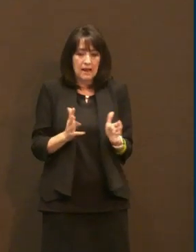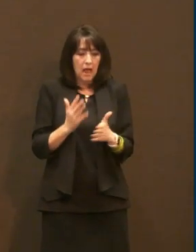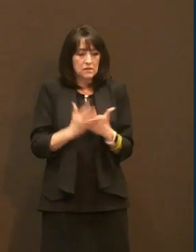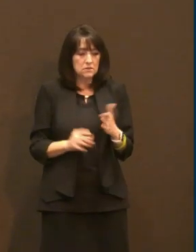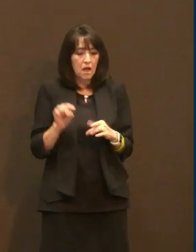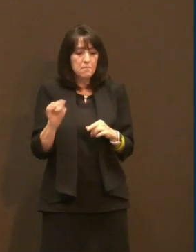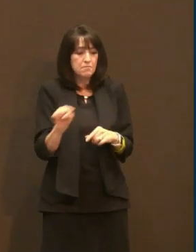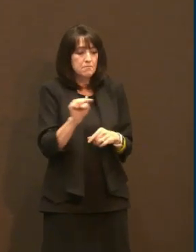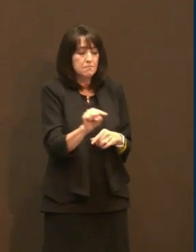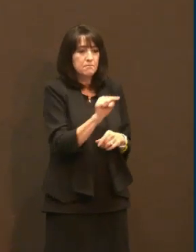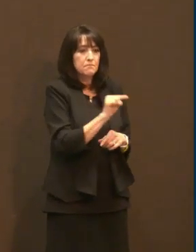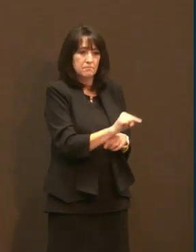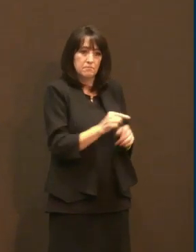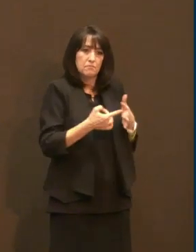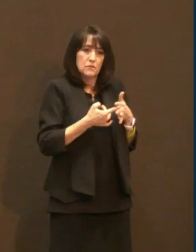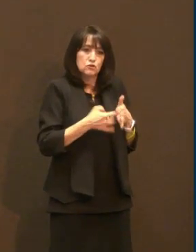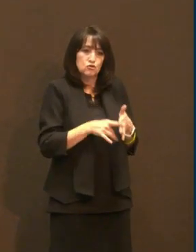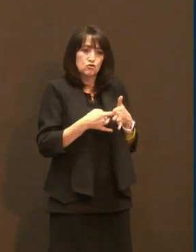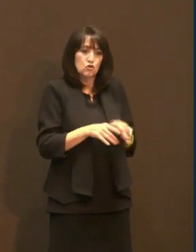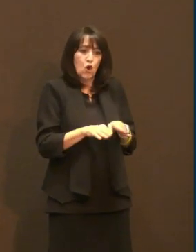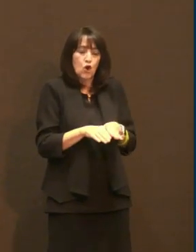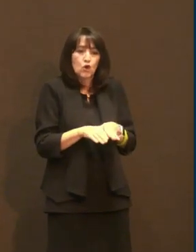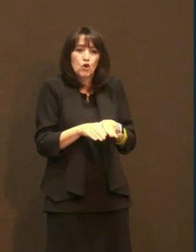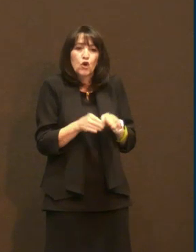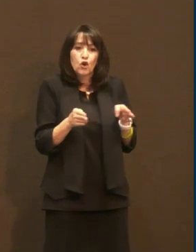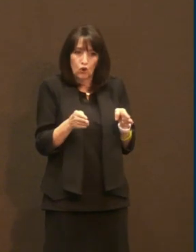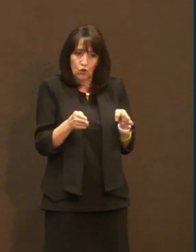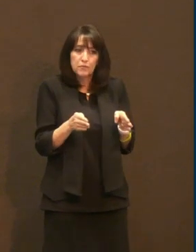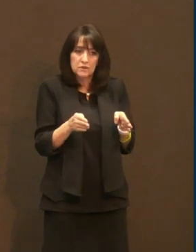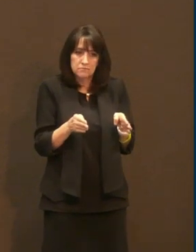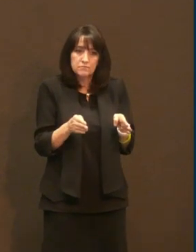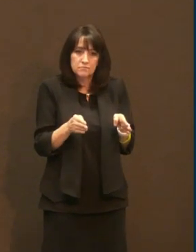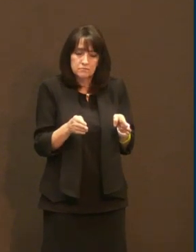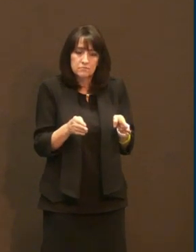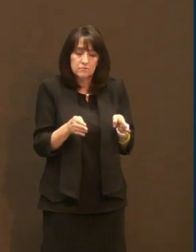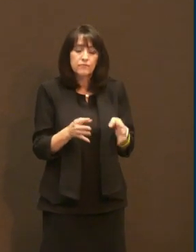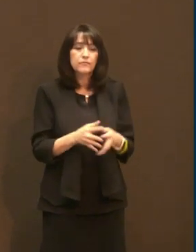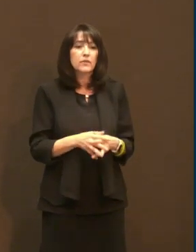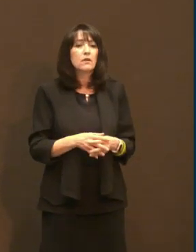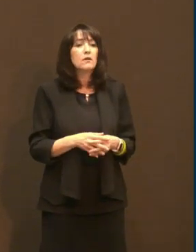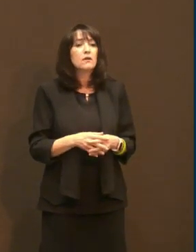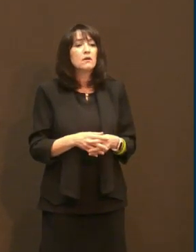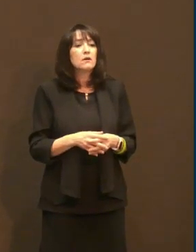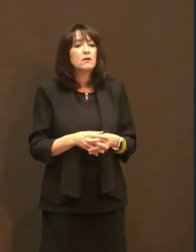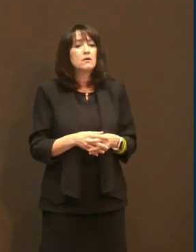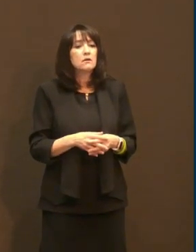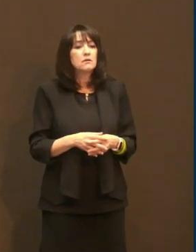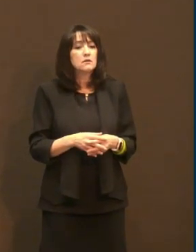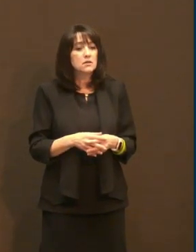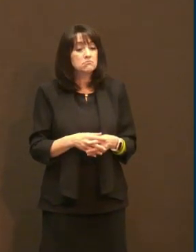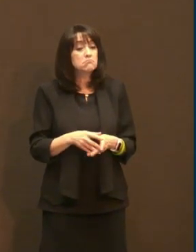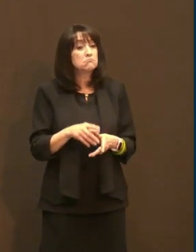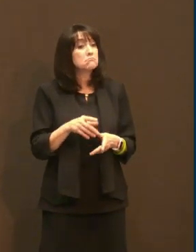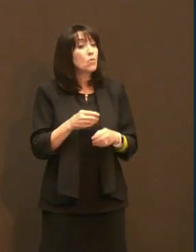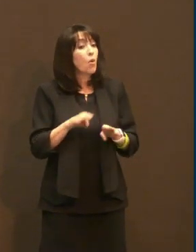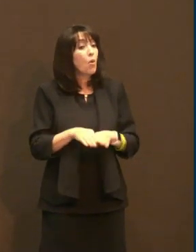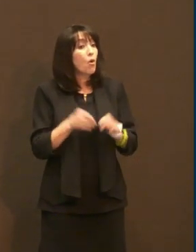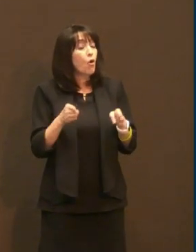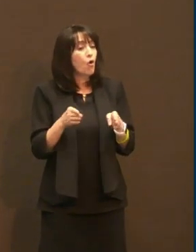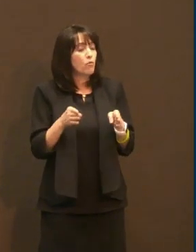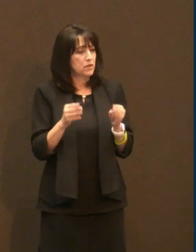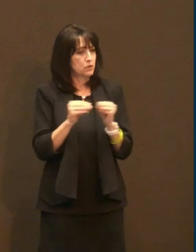and others to start to gradually go back online, to reopen in a way that's safe.